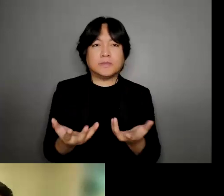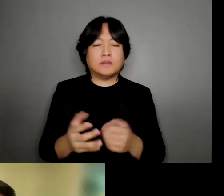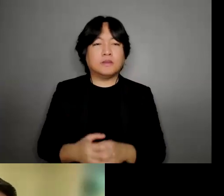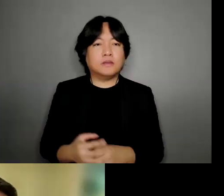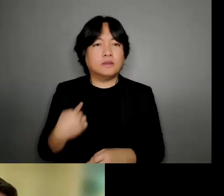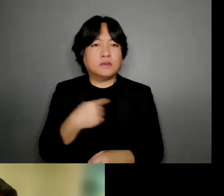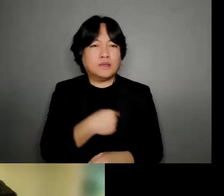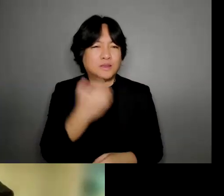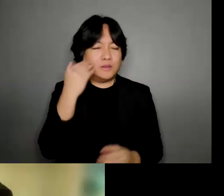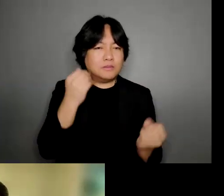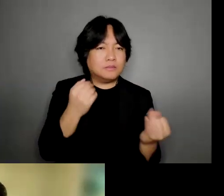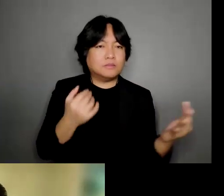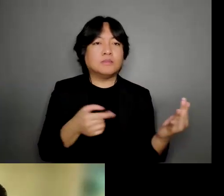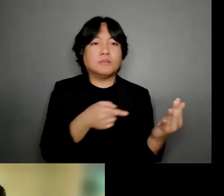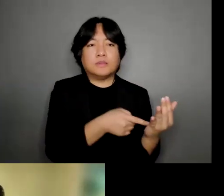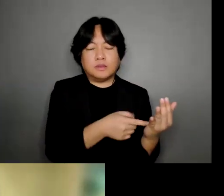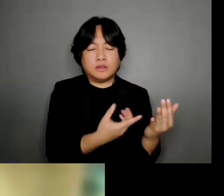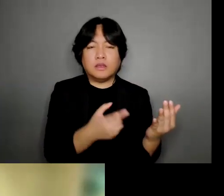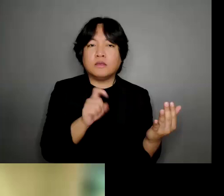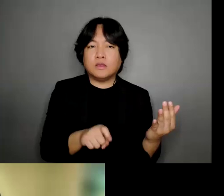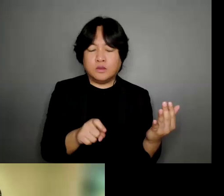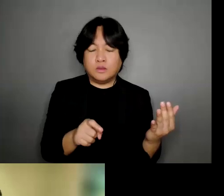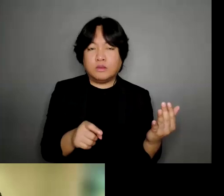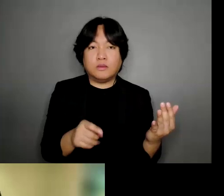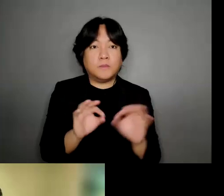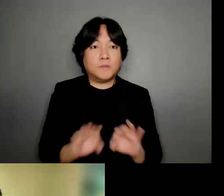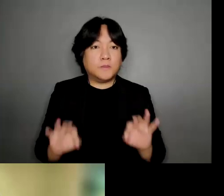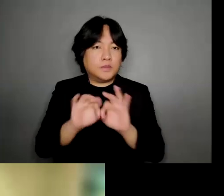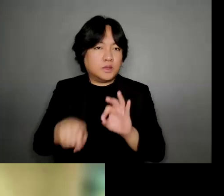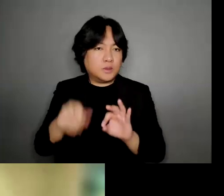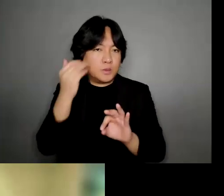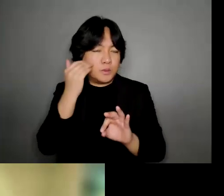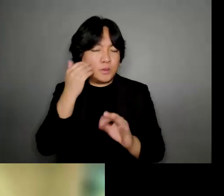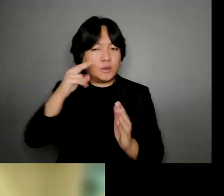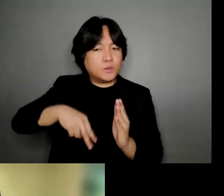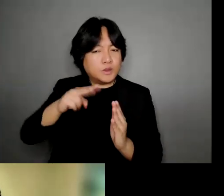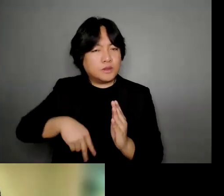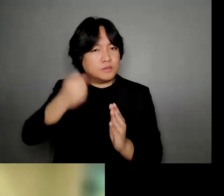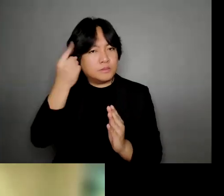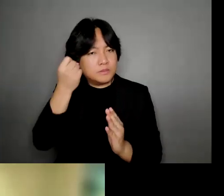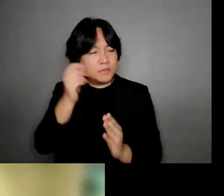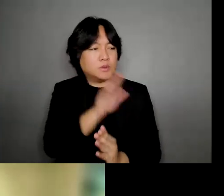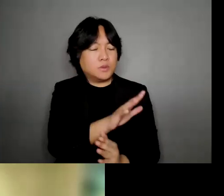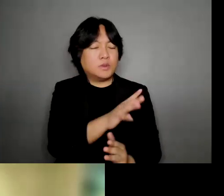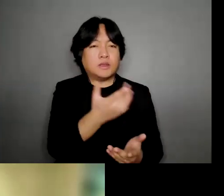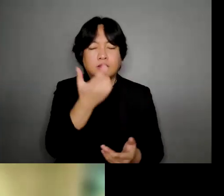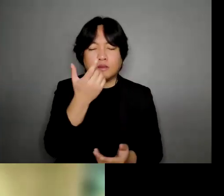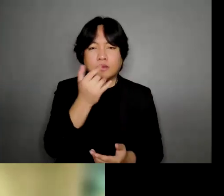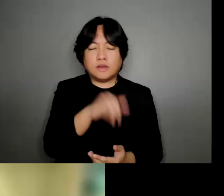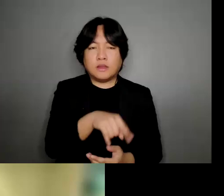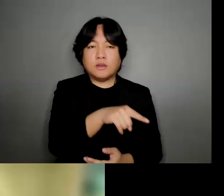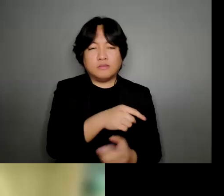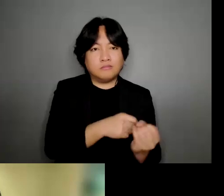our quantitative work if we know how to read, appreciate, and understand qualitative research. Hindi kasi ito